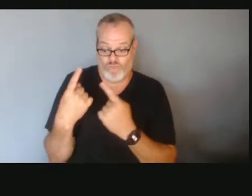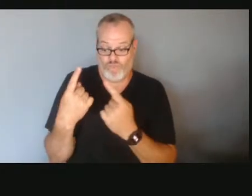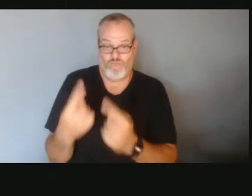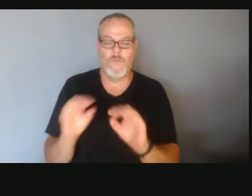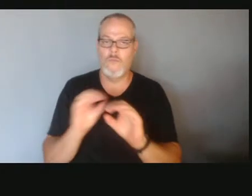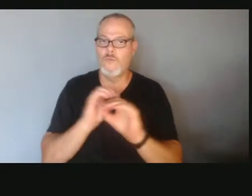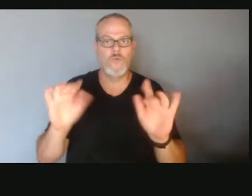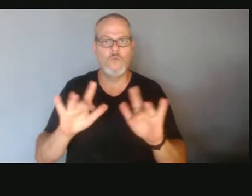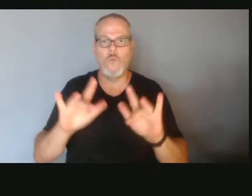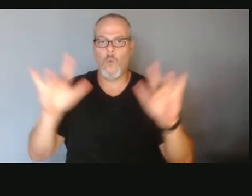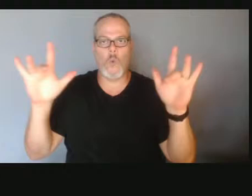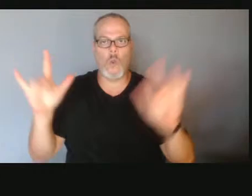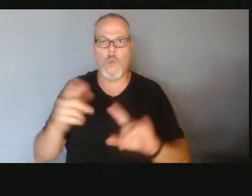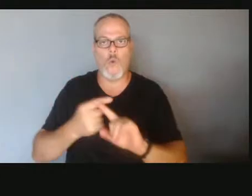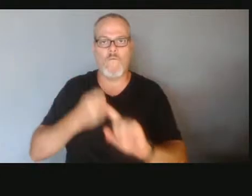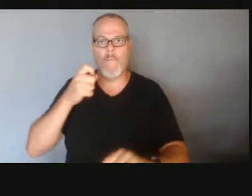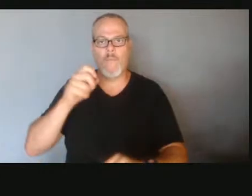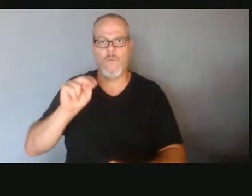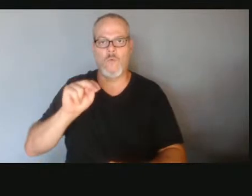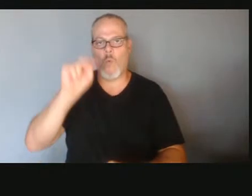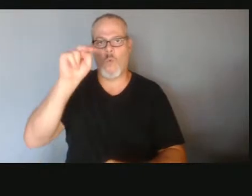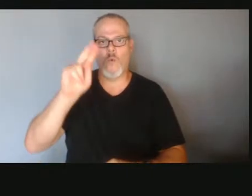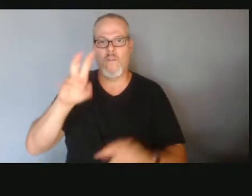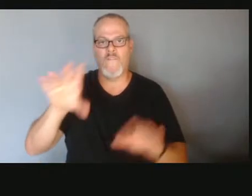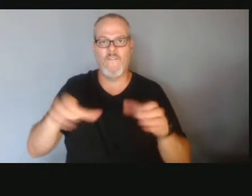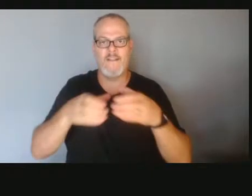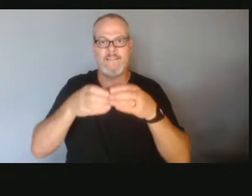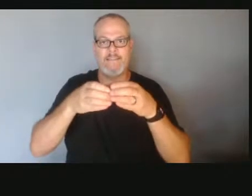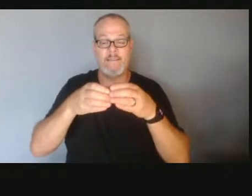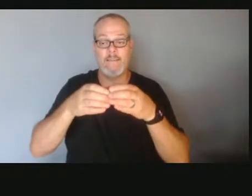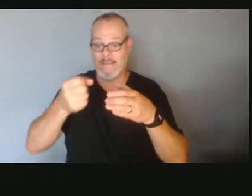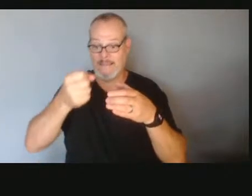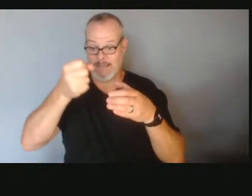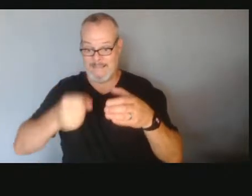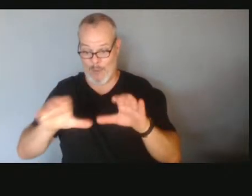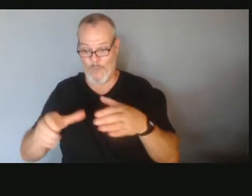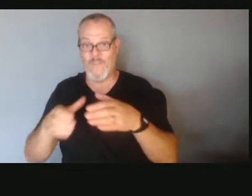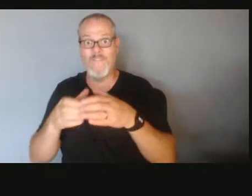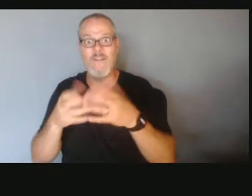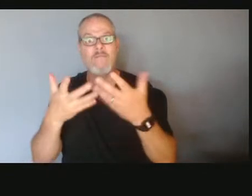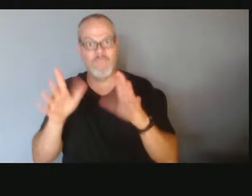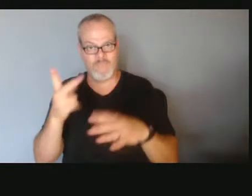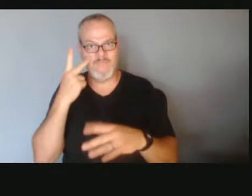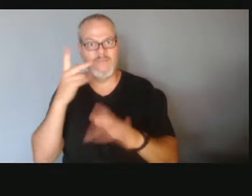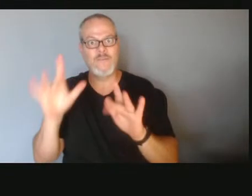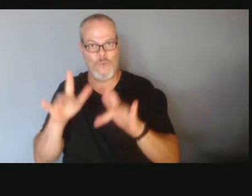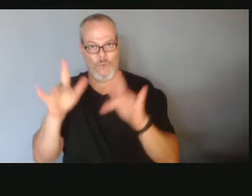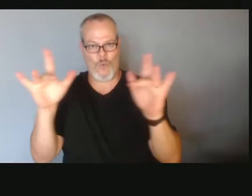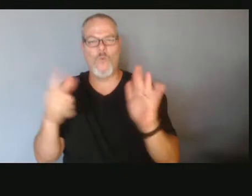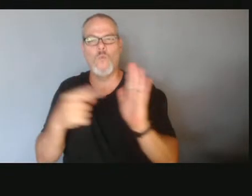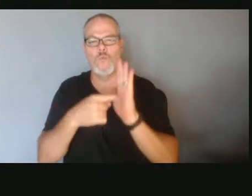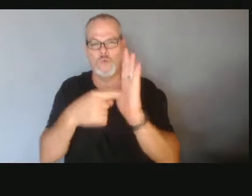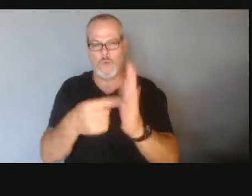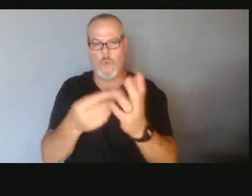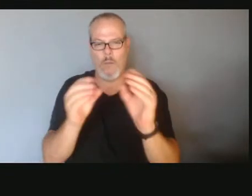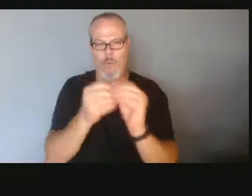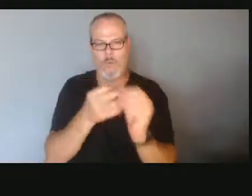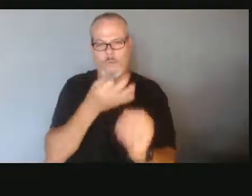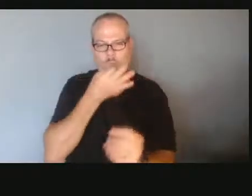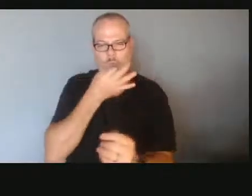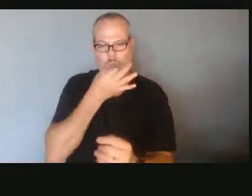vent. The other vents, in fact, the south vent has shown glow, and we'll see that in this more recent update here.